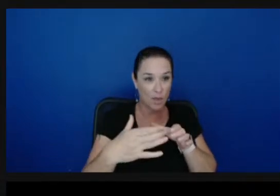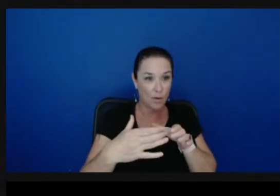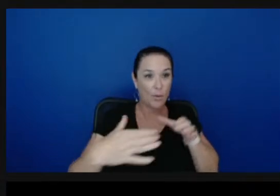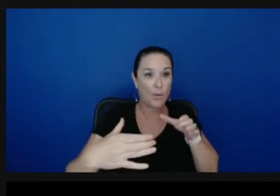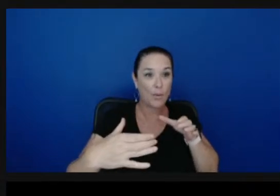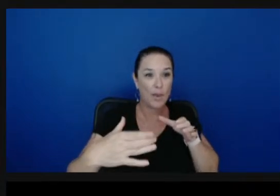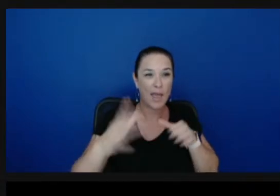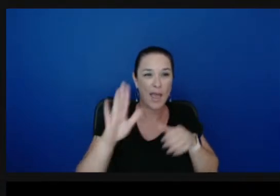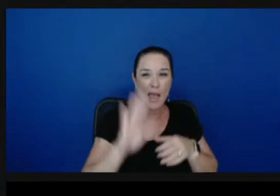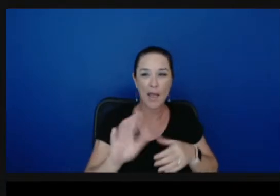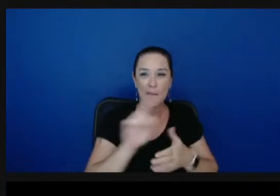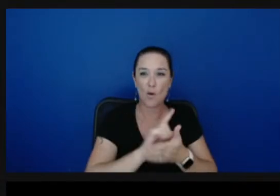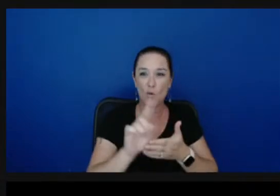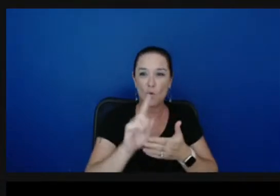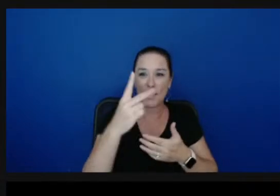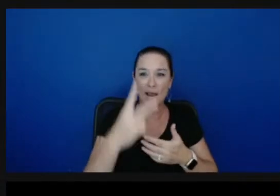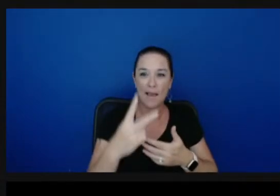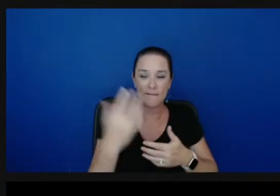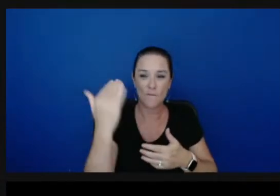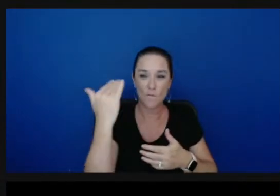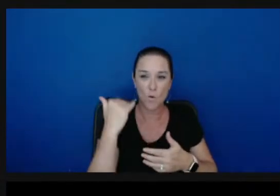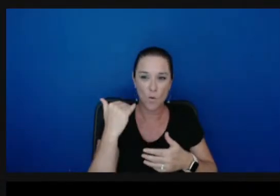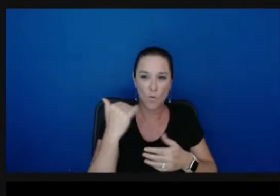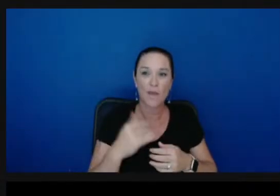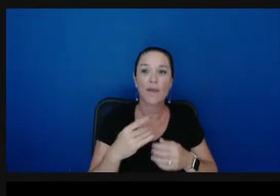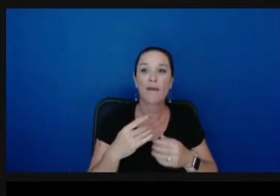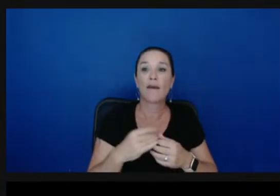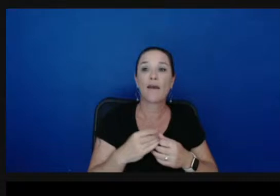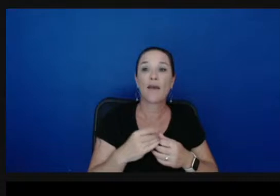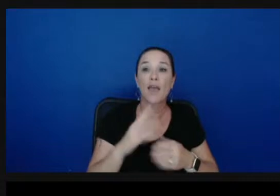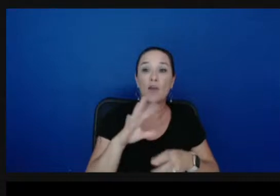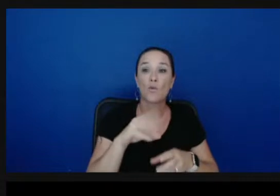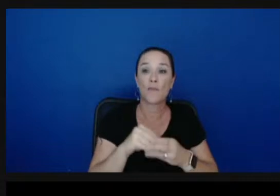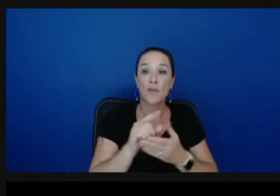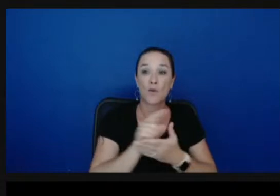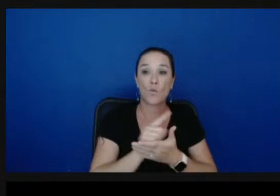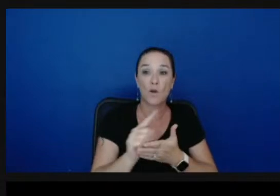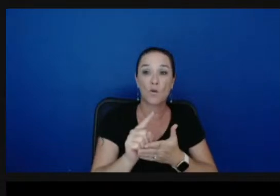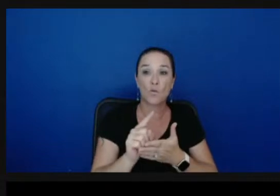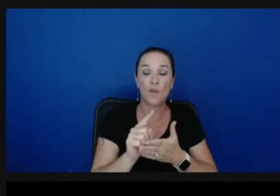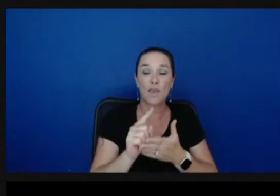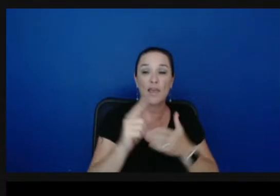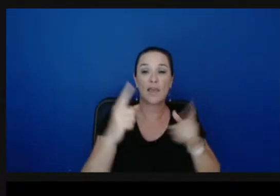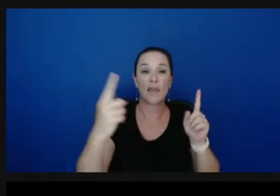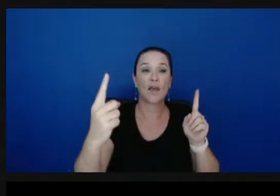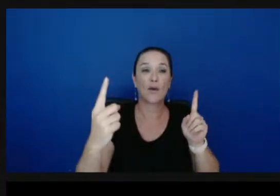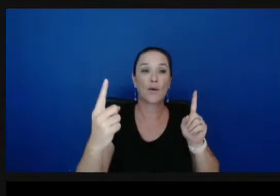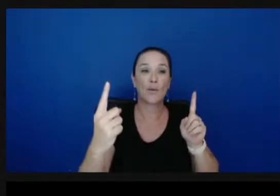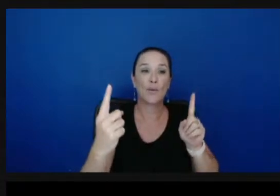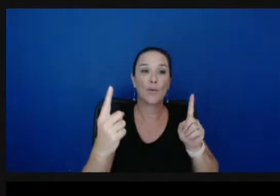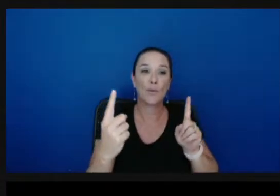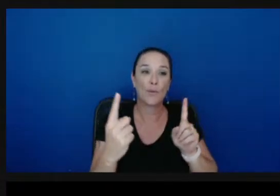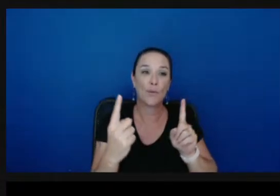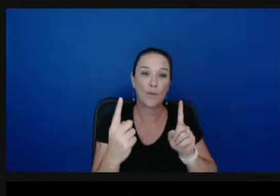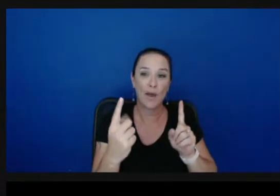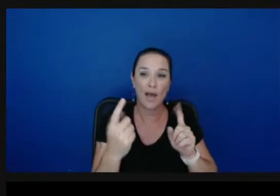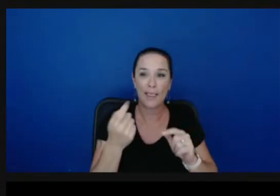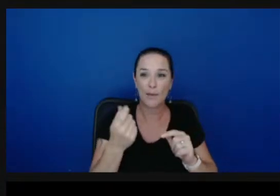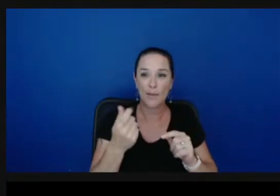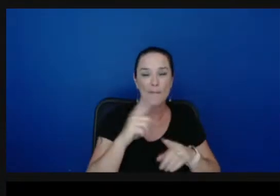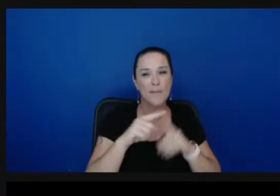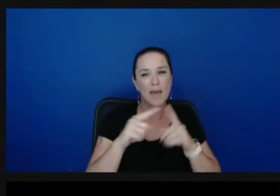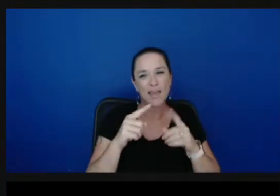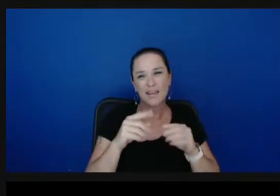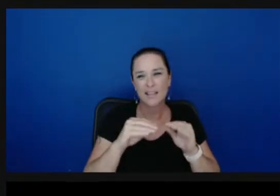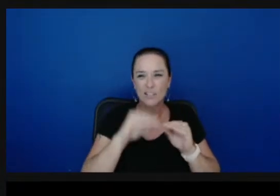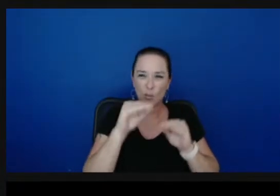so. And that within the last week it has stabilized and perhaps even sagged back, although there's some wiggle happening in here. And maybe there is